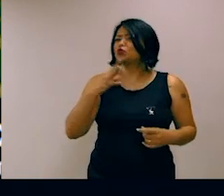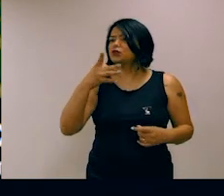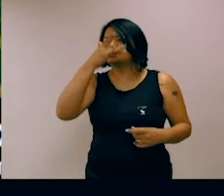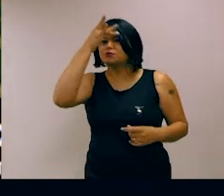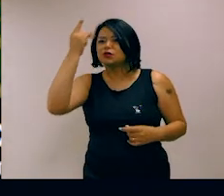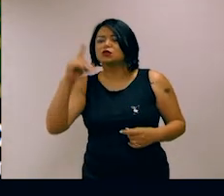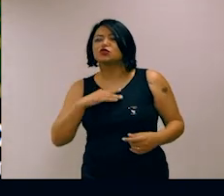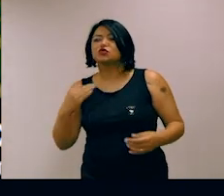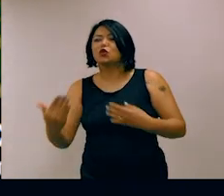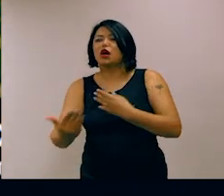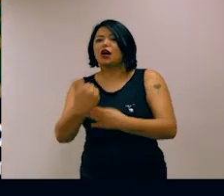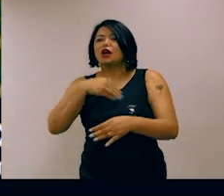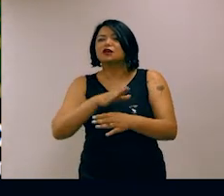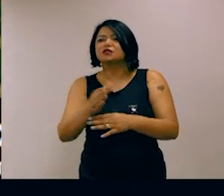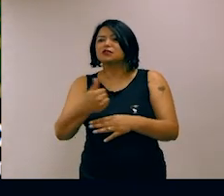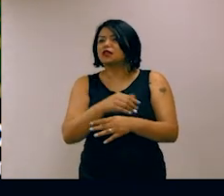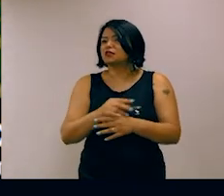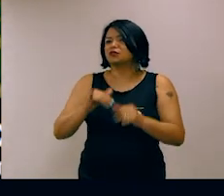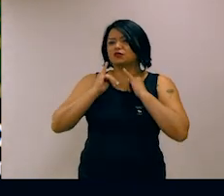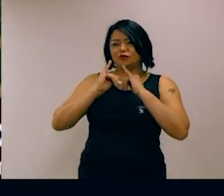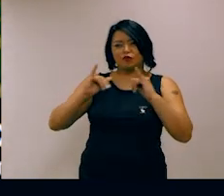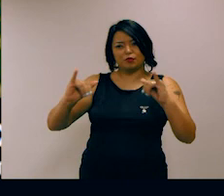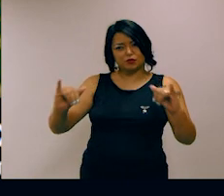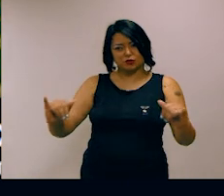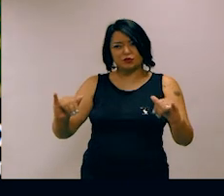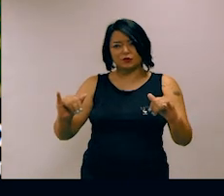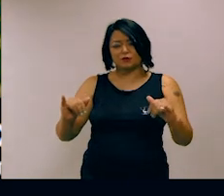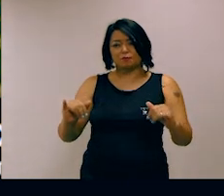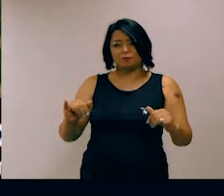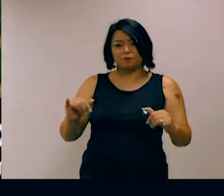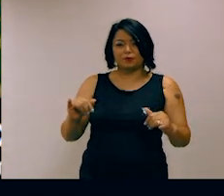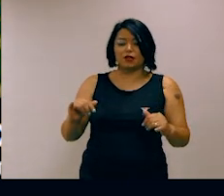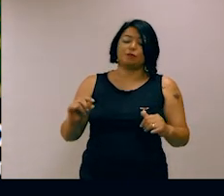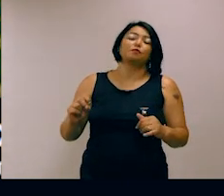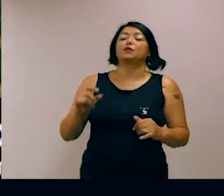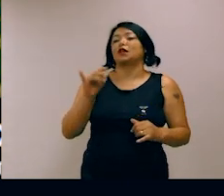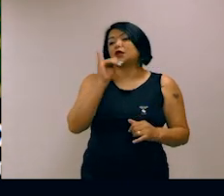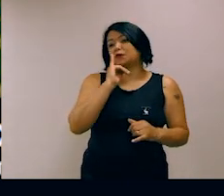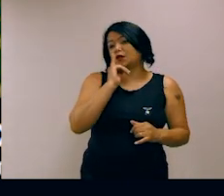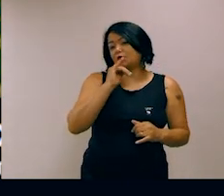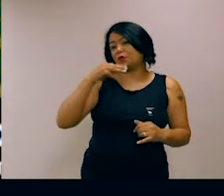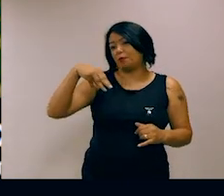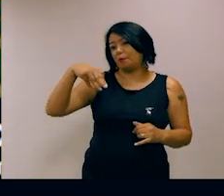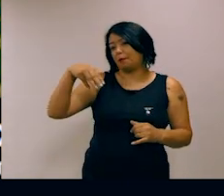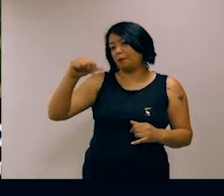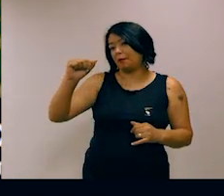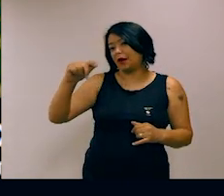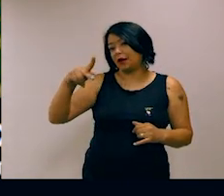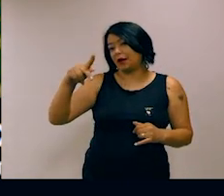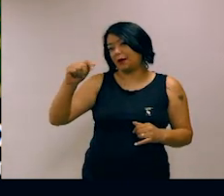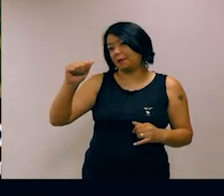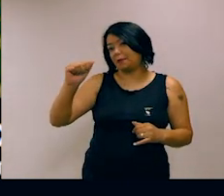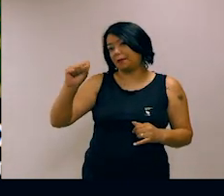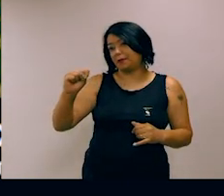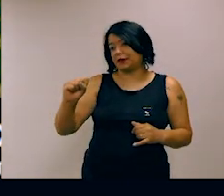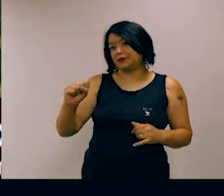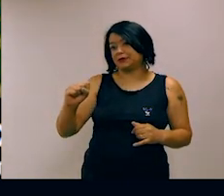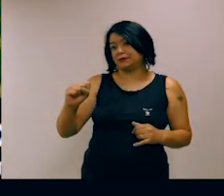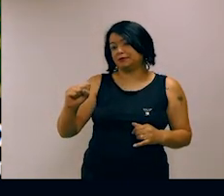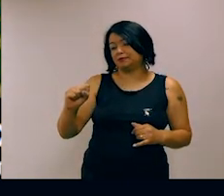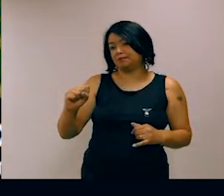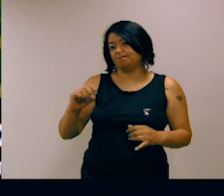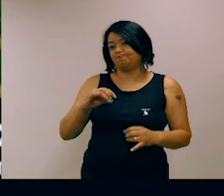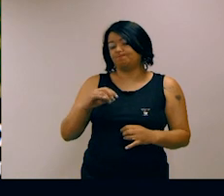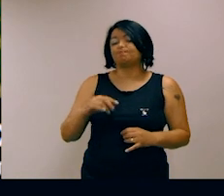the commanders had access to a whole array of information. Of maps, of Google Maps, for example, we